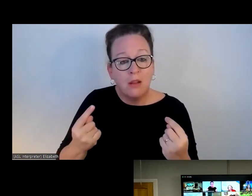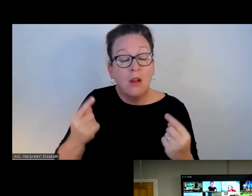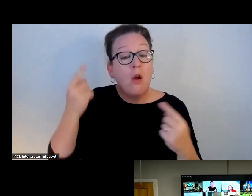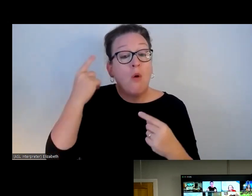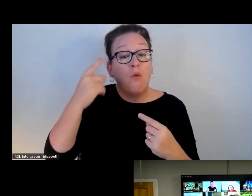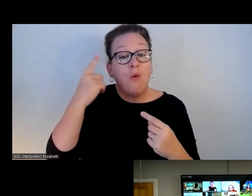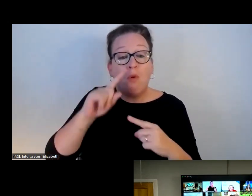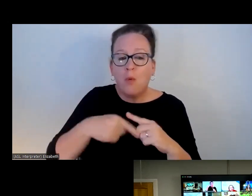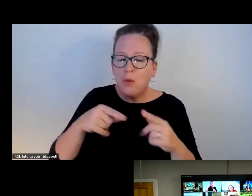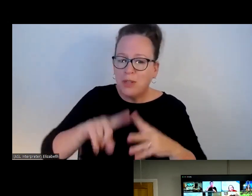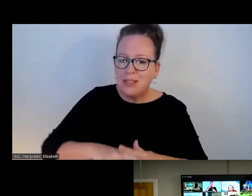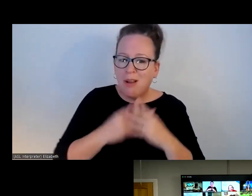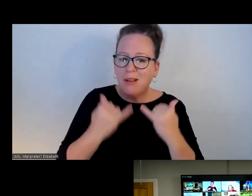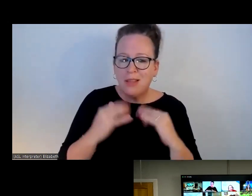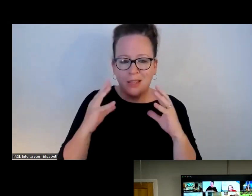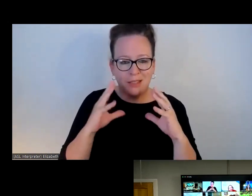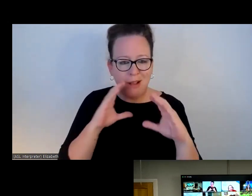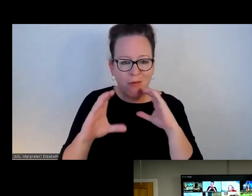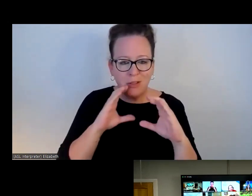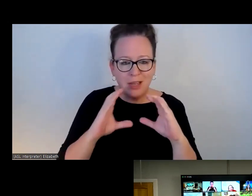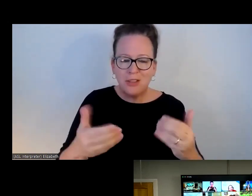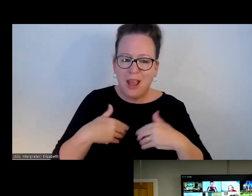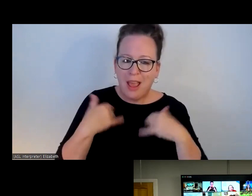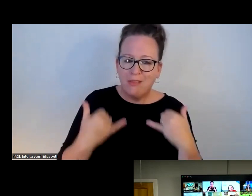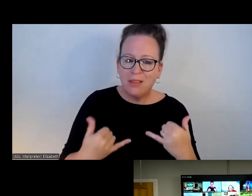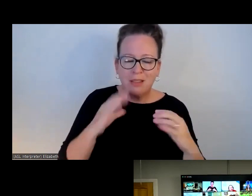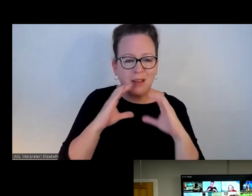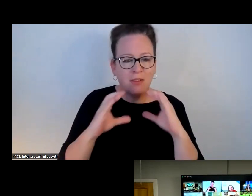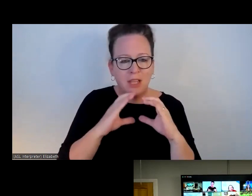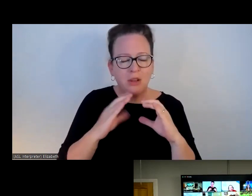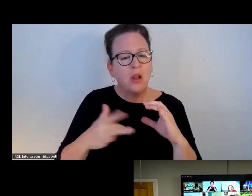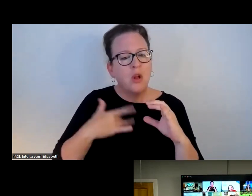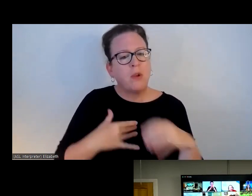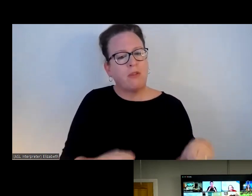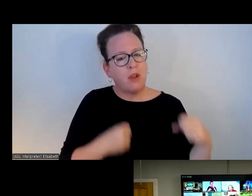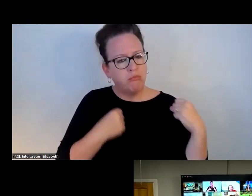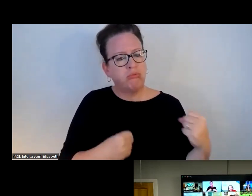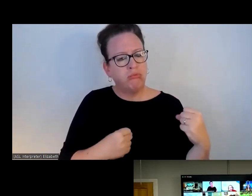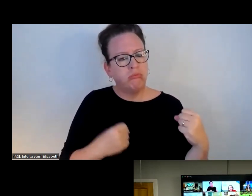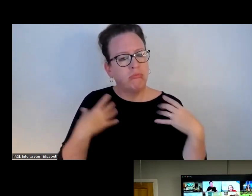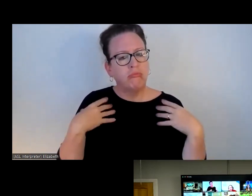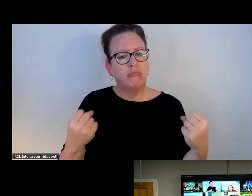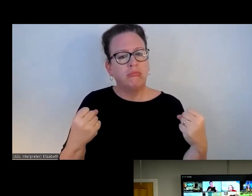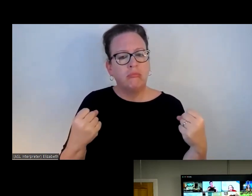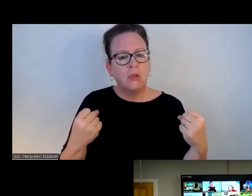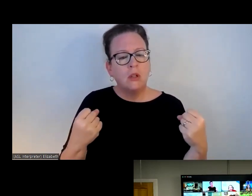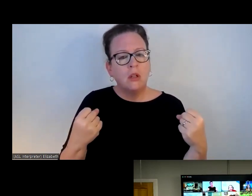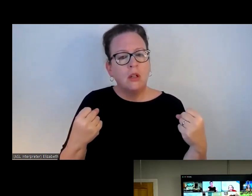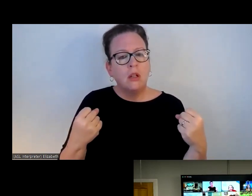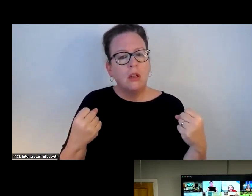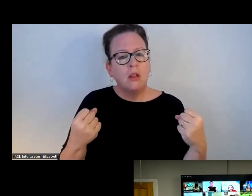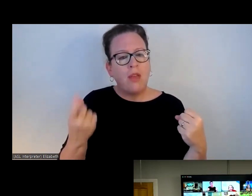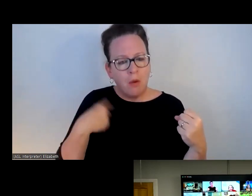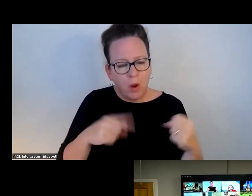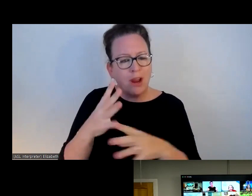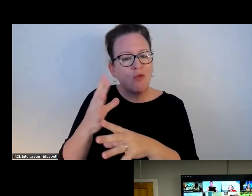have these conversations, we are confident that we are getting